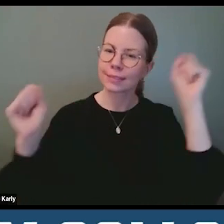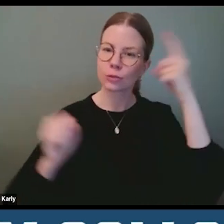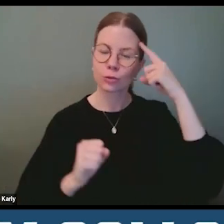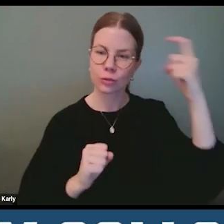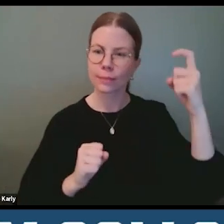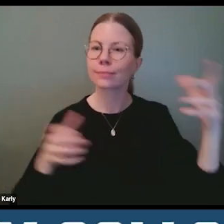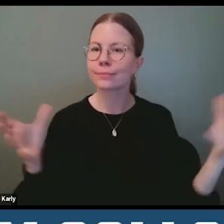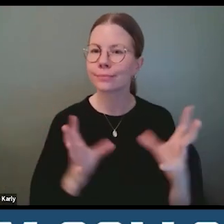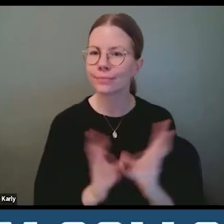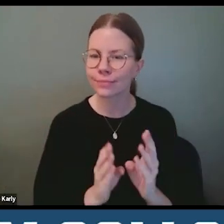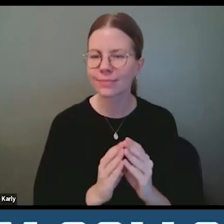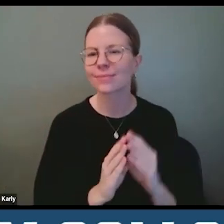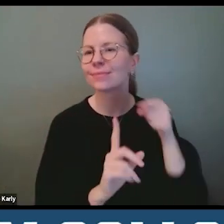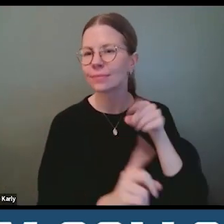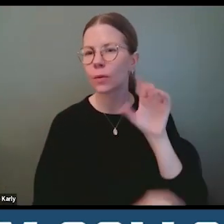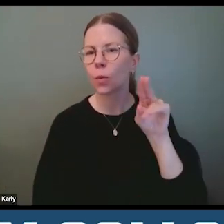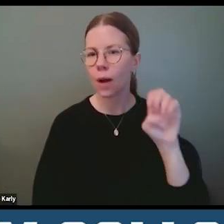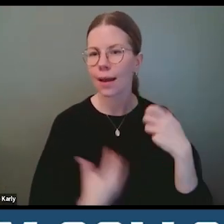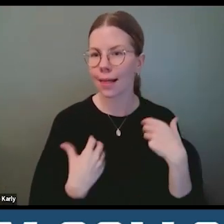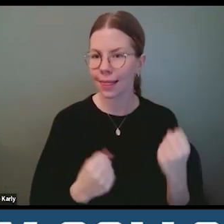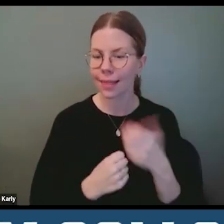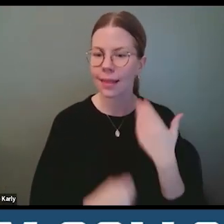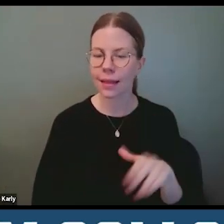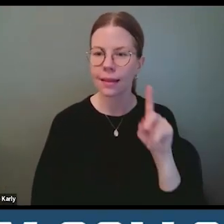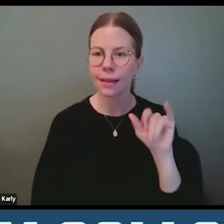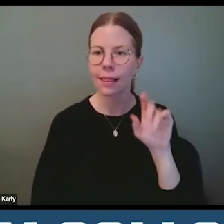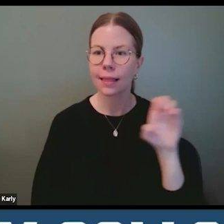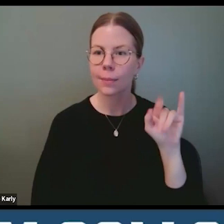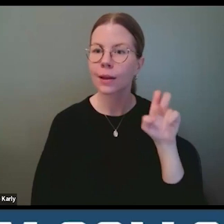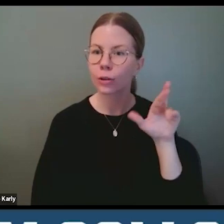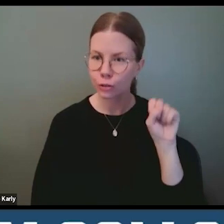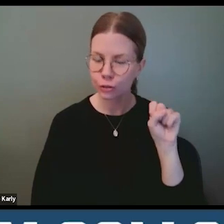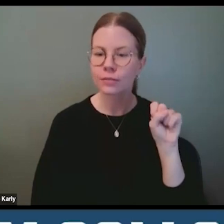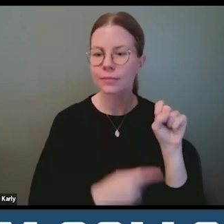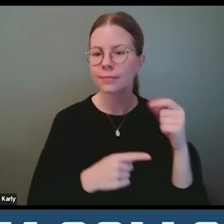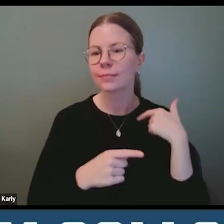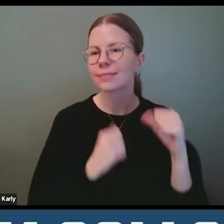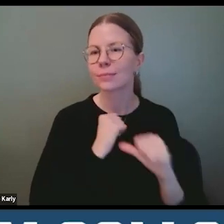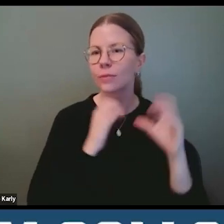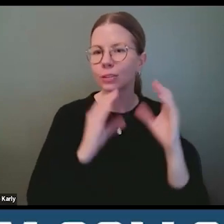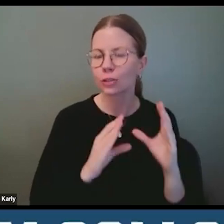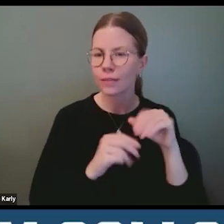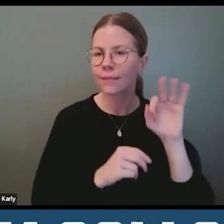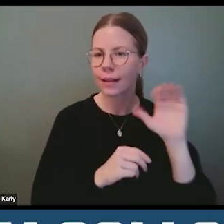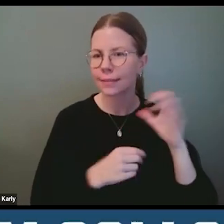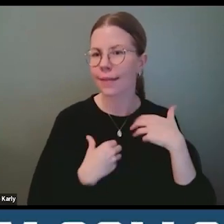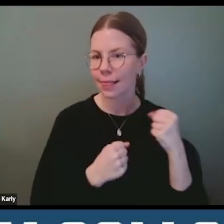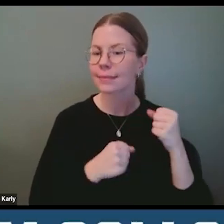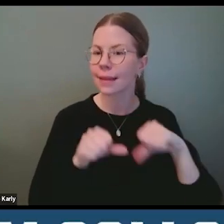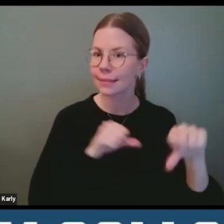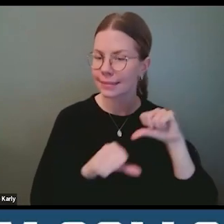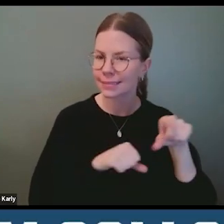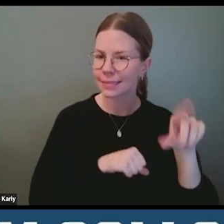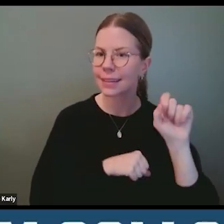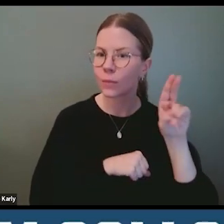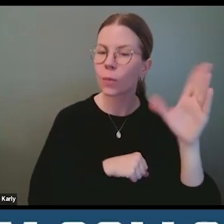is Dr. Kaylee Byers. I'm an assistant professor in the Faculty of Health Sciences at Simon Fraser University and a senior scientist in the